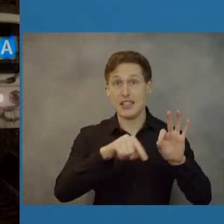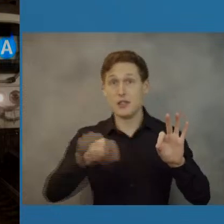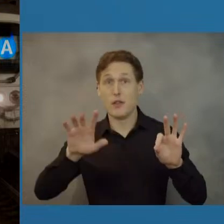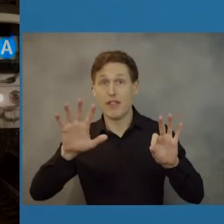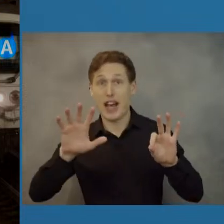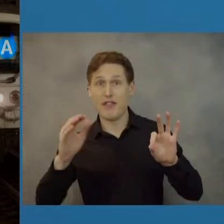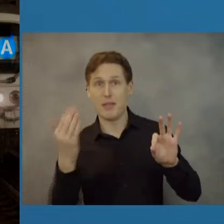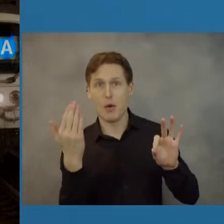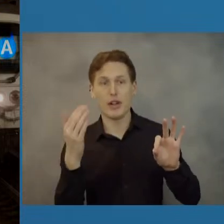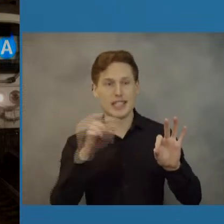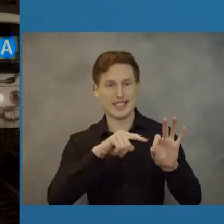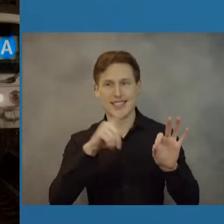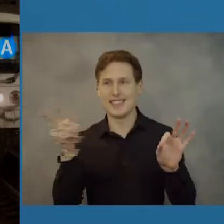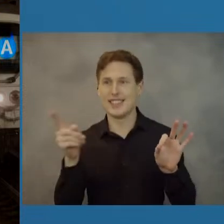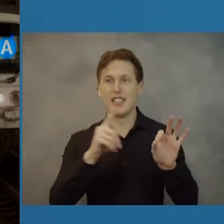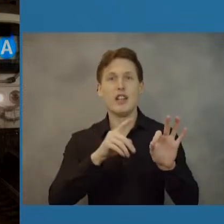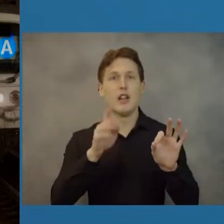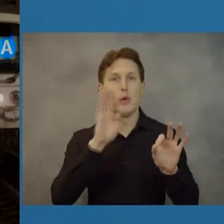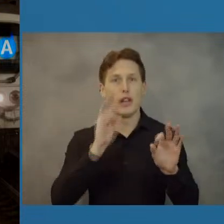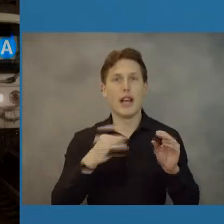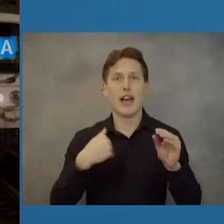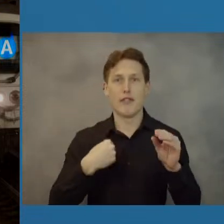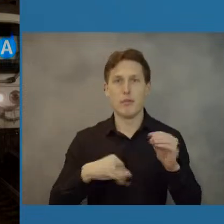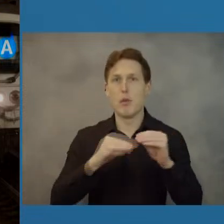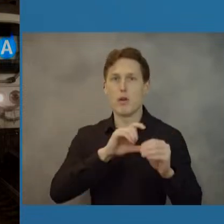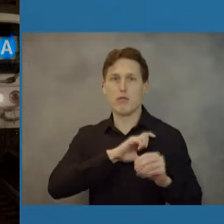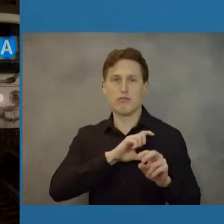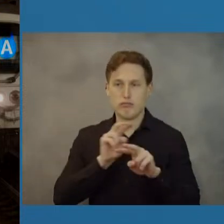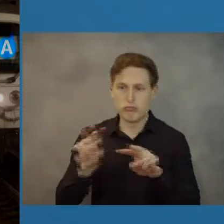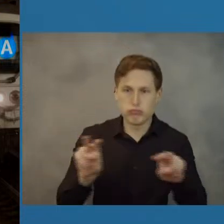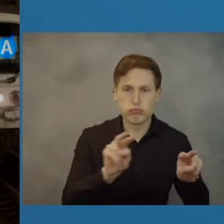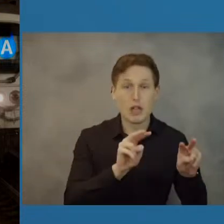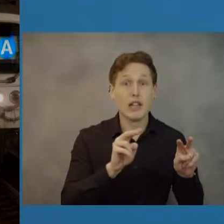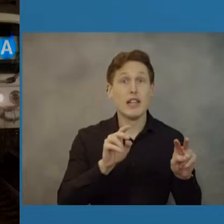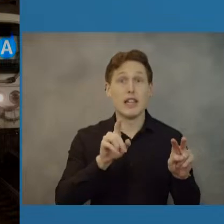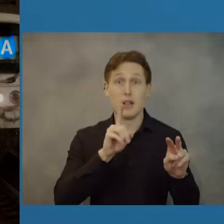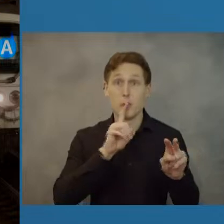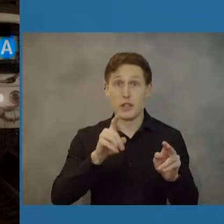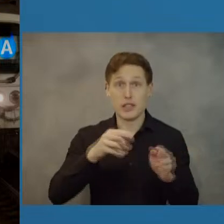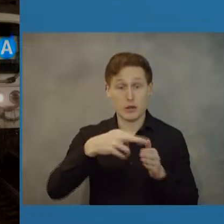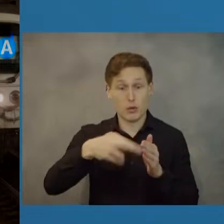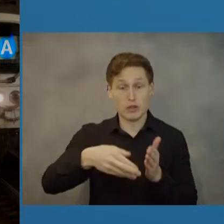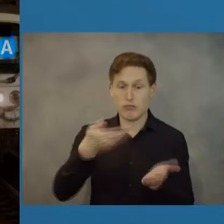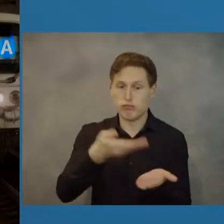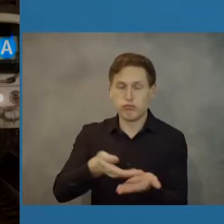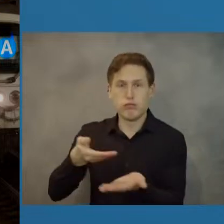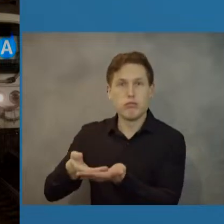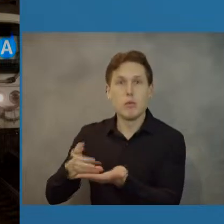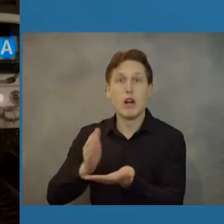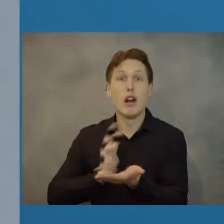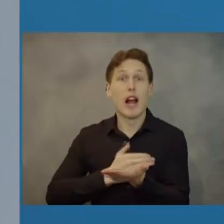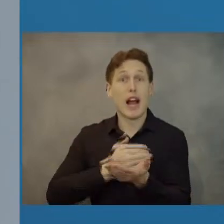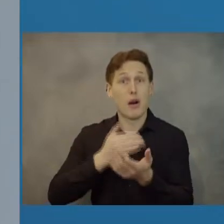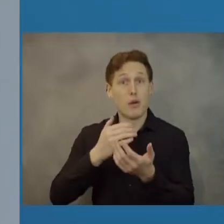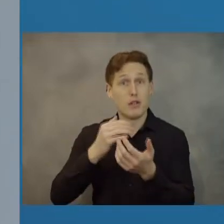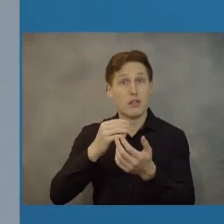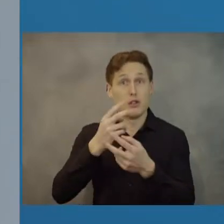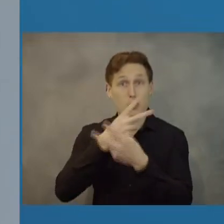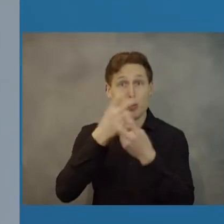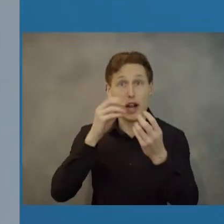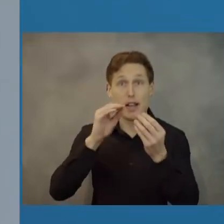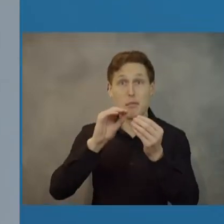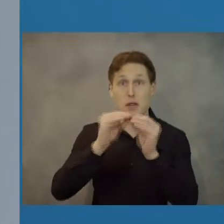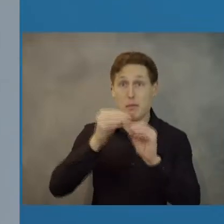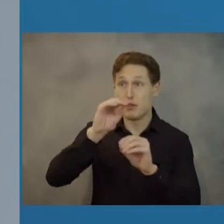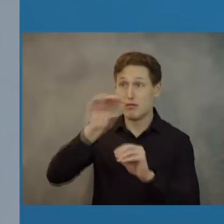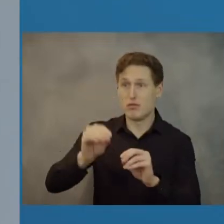Subway crime is at its lowest rate in 27 years. But safety is more than just about policing. For too